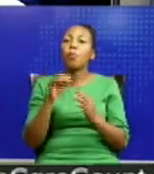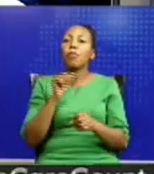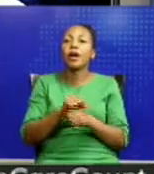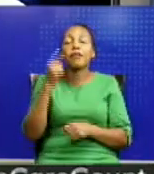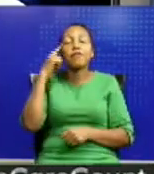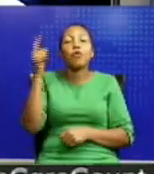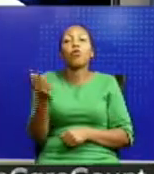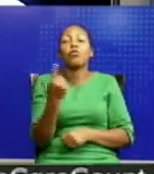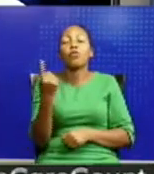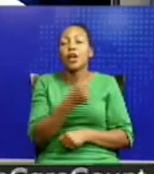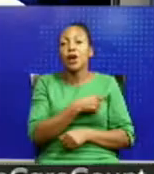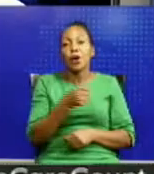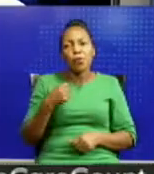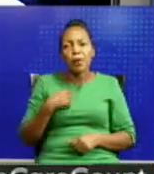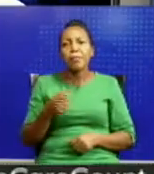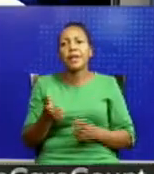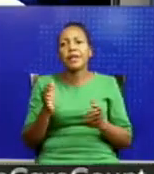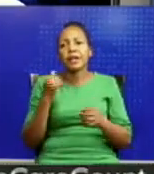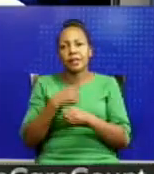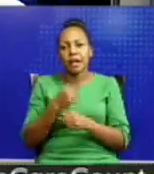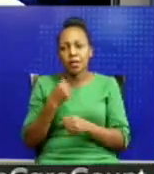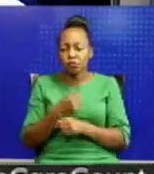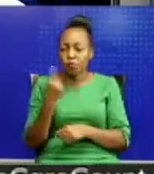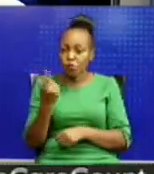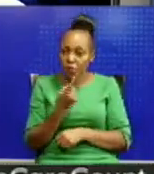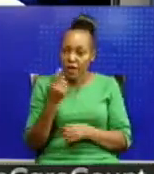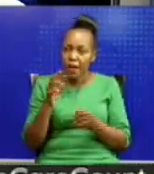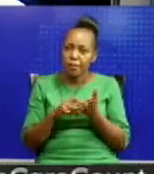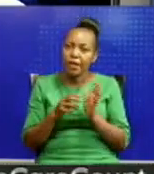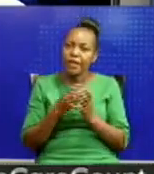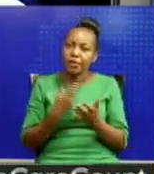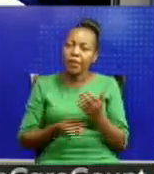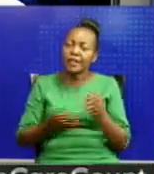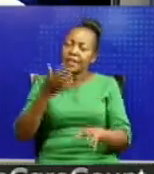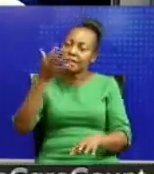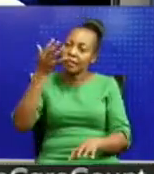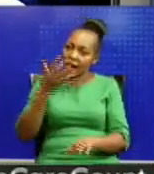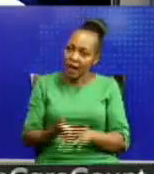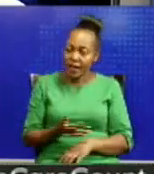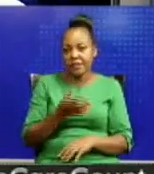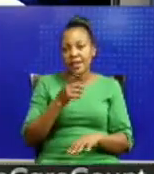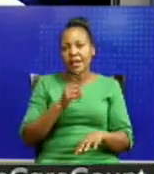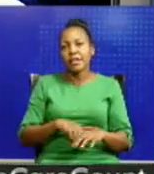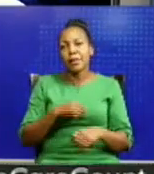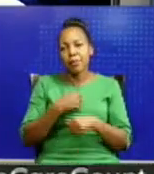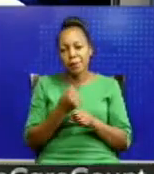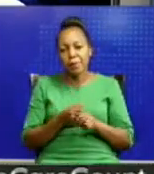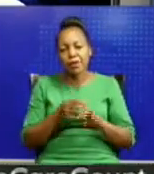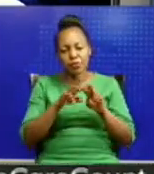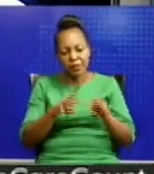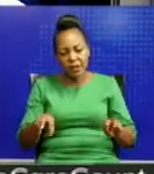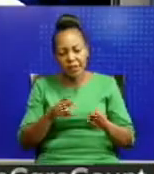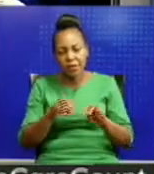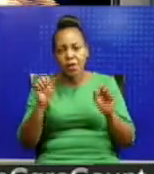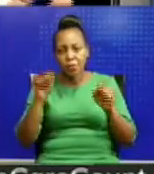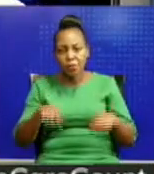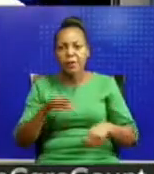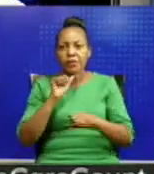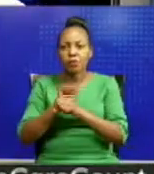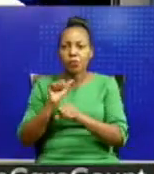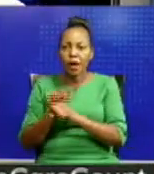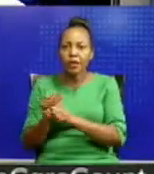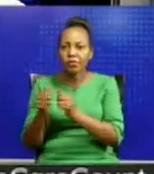work because of the patriarchal nature yes, of our society. Yes, and so, as we try to do more research, we need to work together,